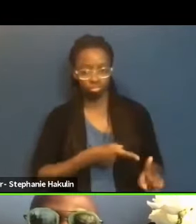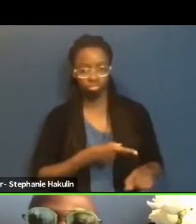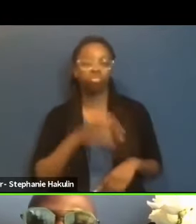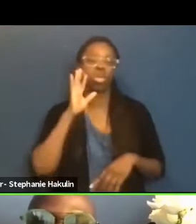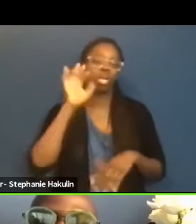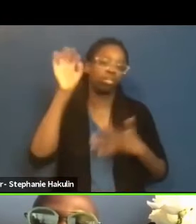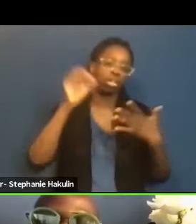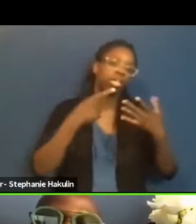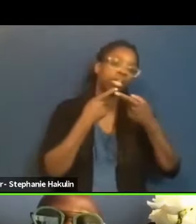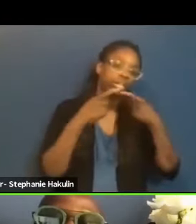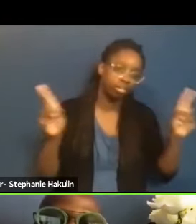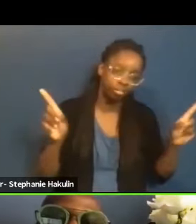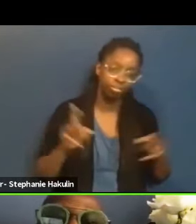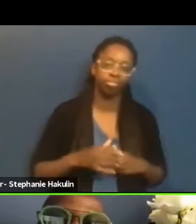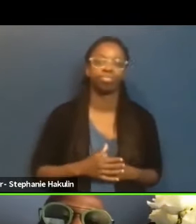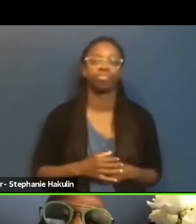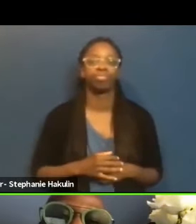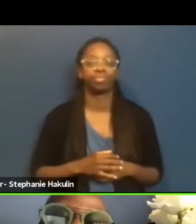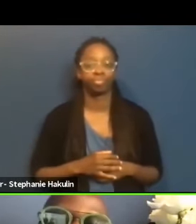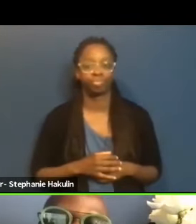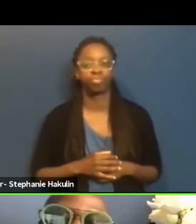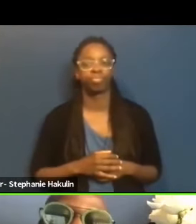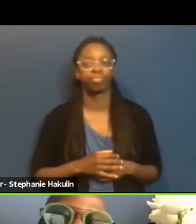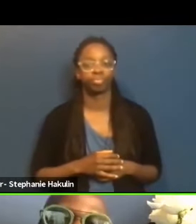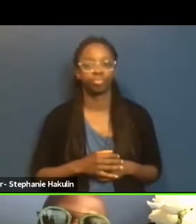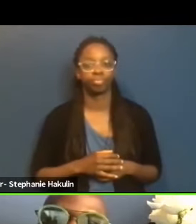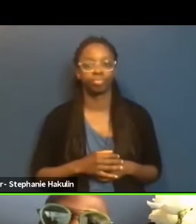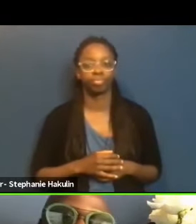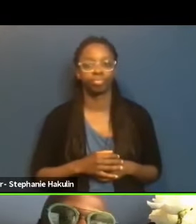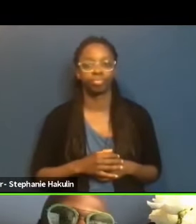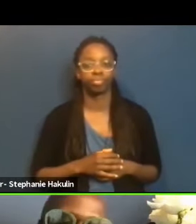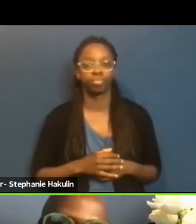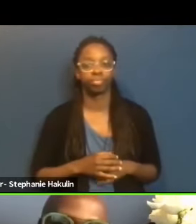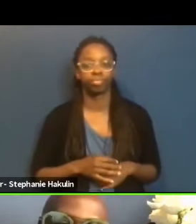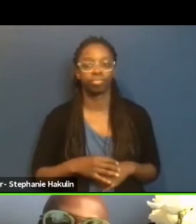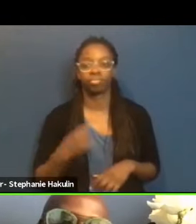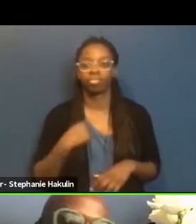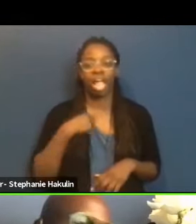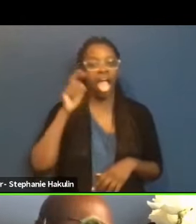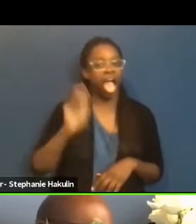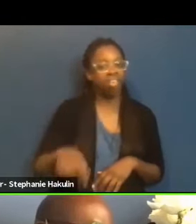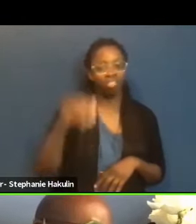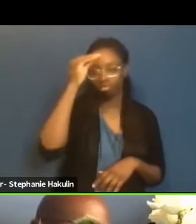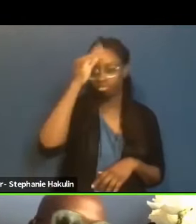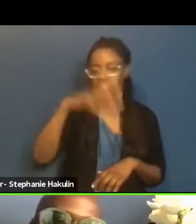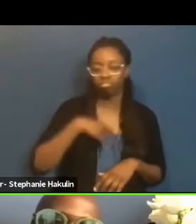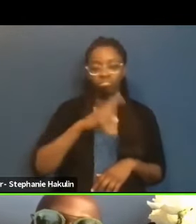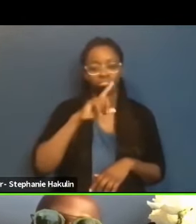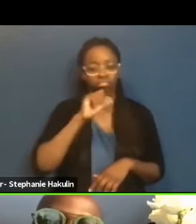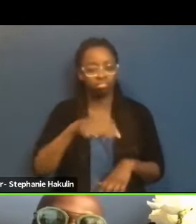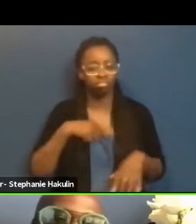man. Exceptional. And I have to say, I love what we're doing just production-wise.